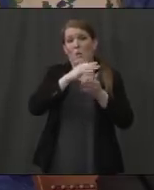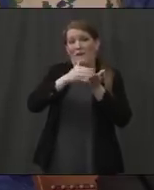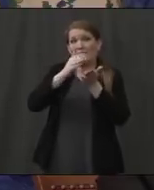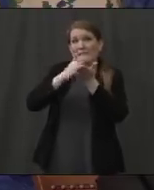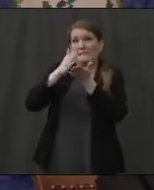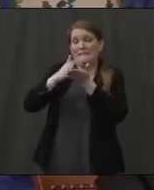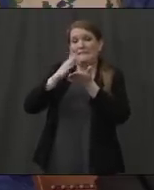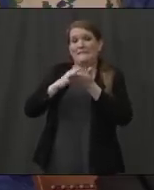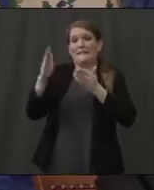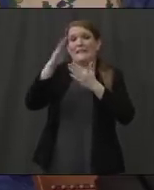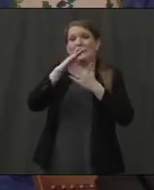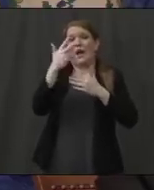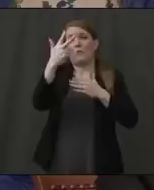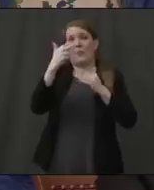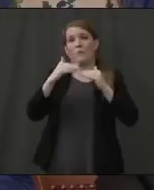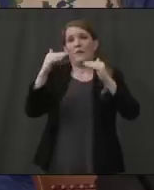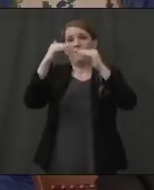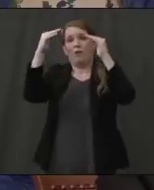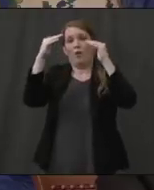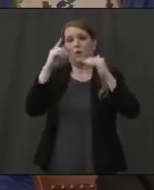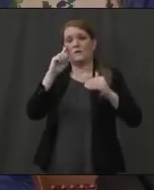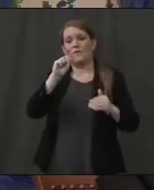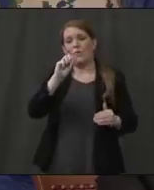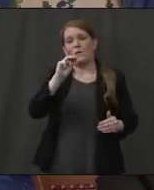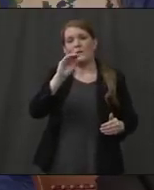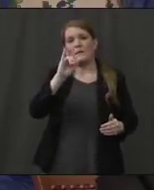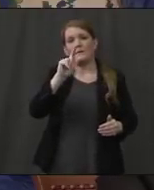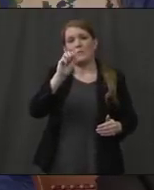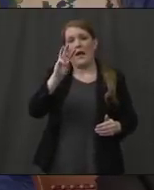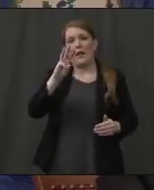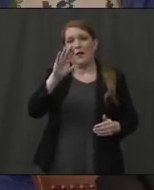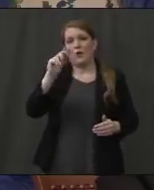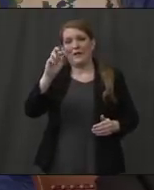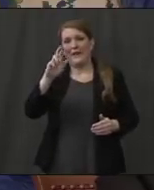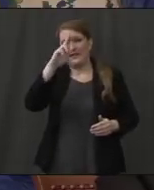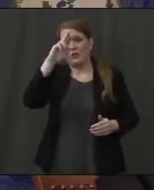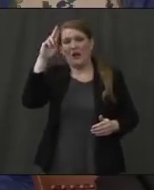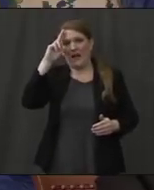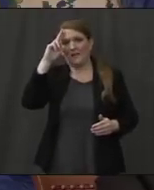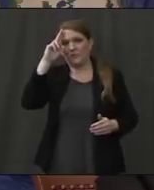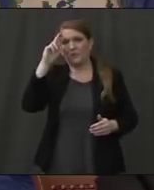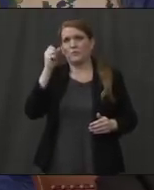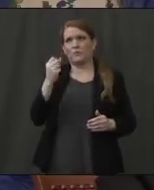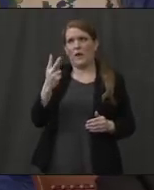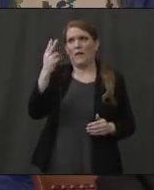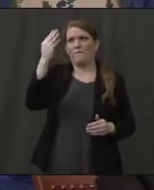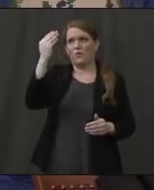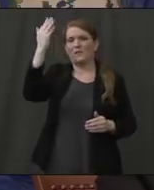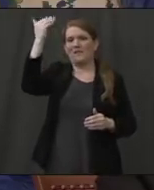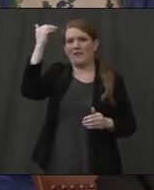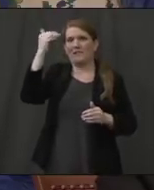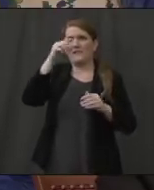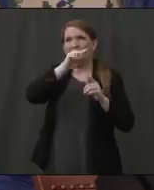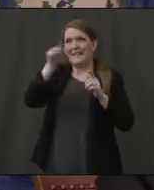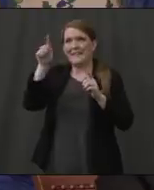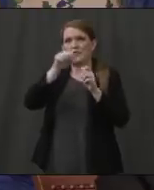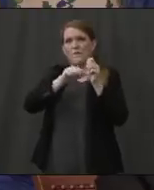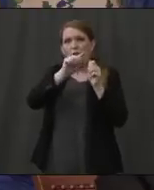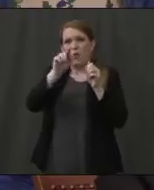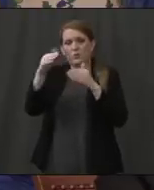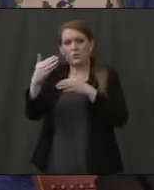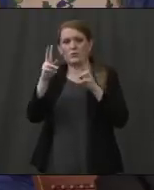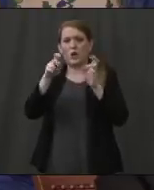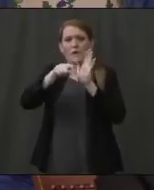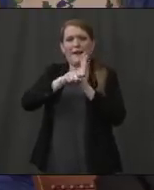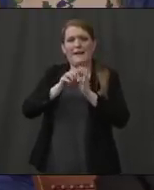of the Smilo Cancer Hospital, 12, 14, and 15. They're all negative pressure rooms, moved those patients